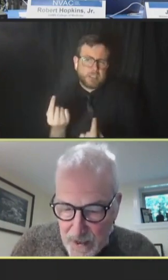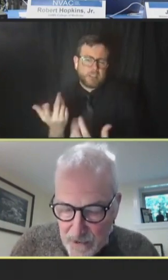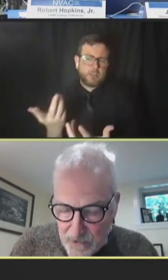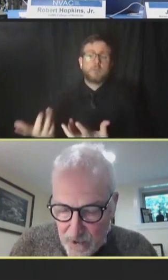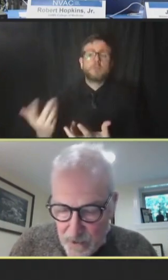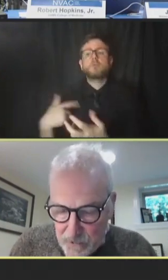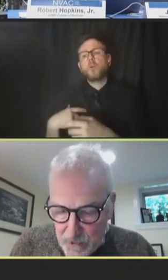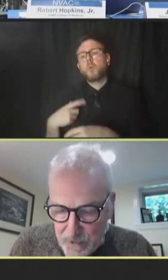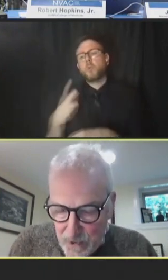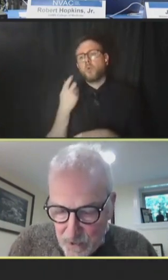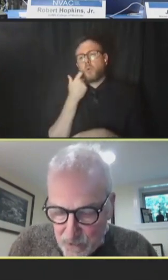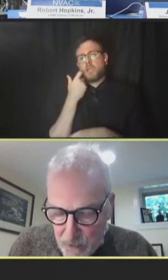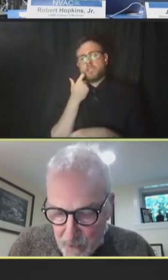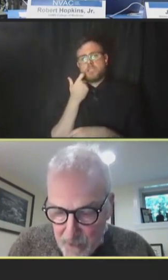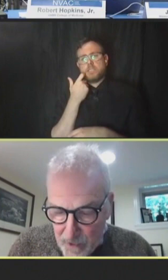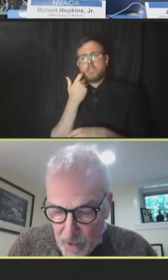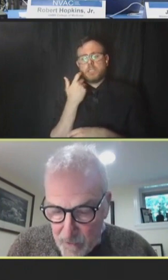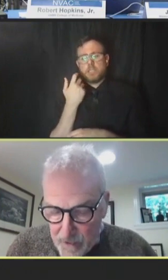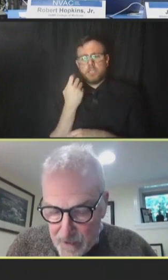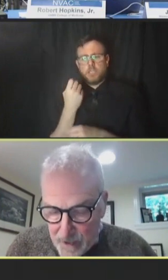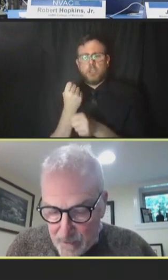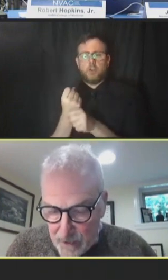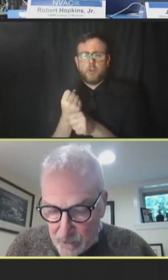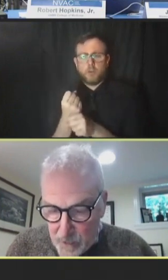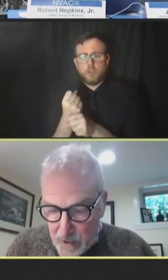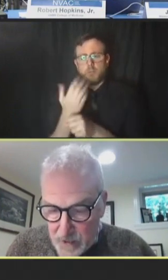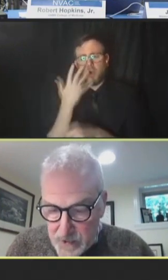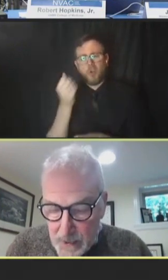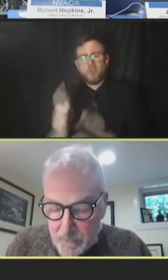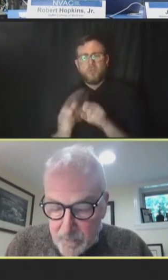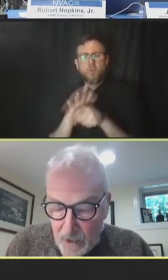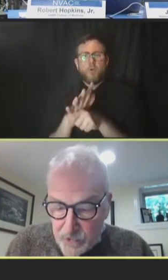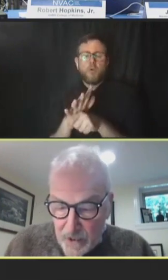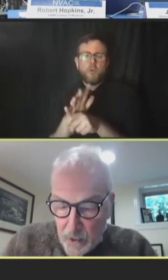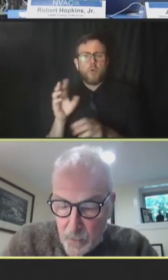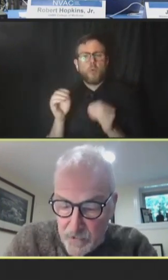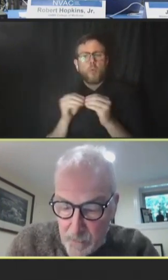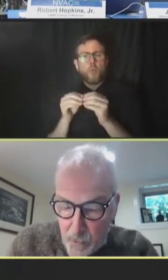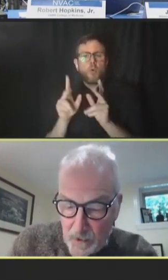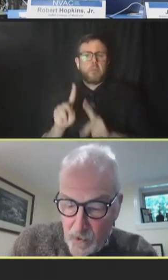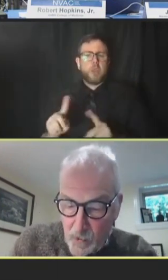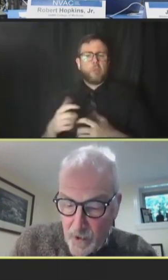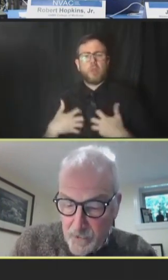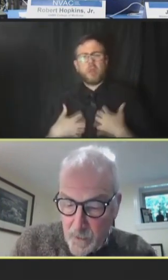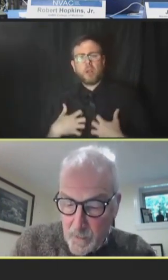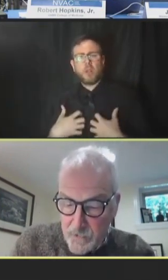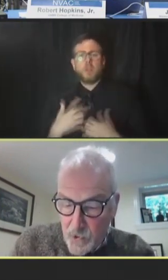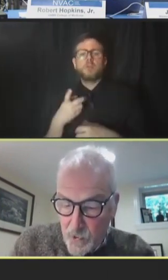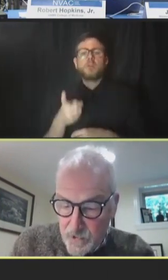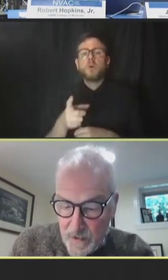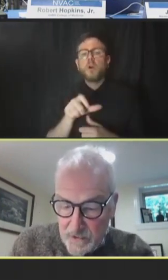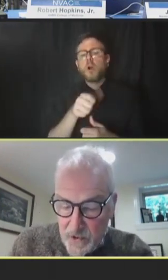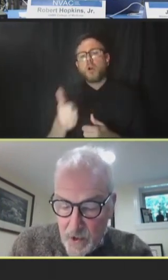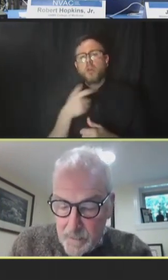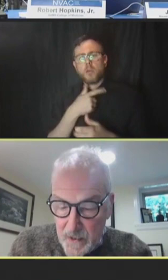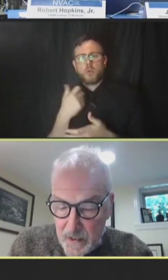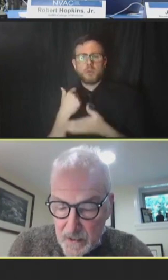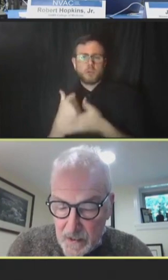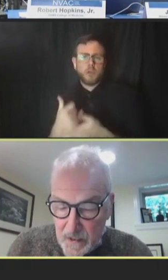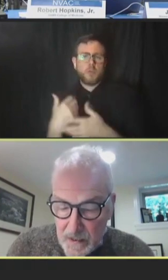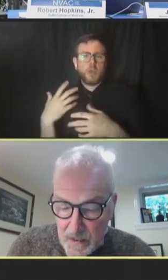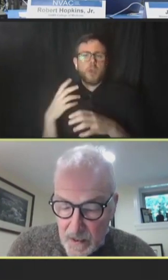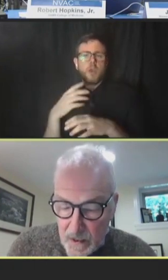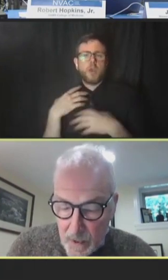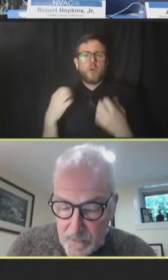recent years, rather, by the COVID experience. A second one is supporting local health departments to increase vaccine uptake,